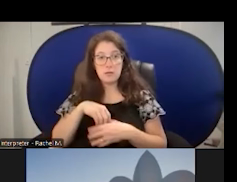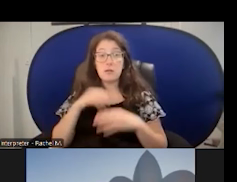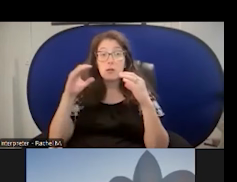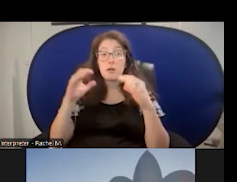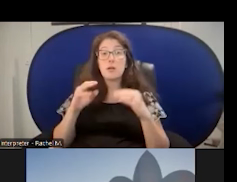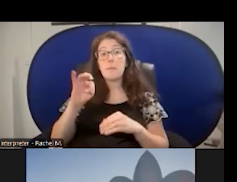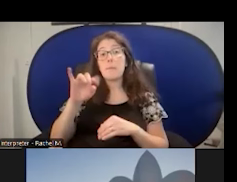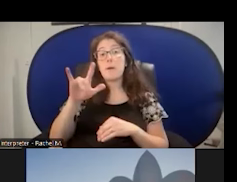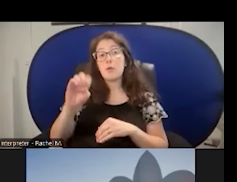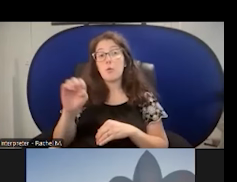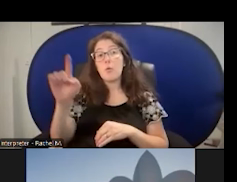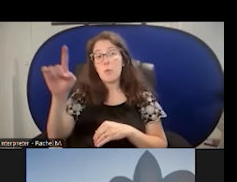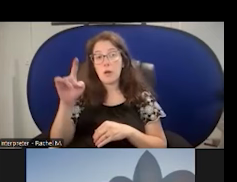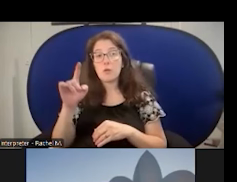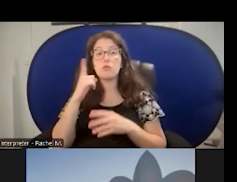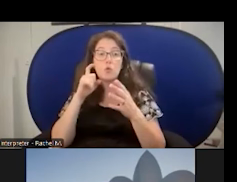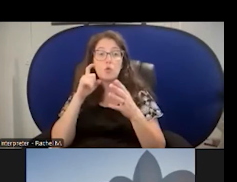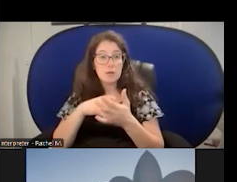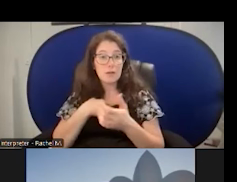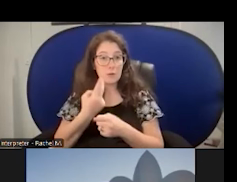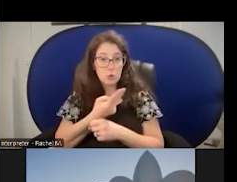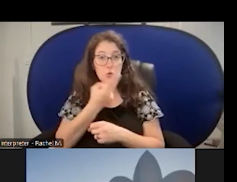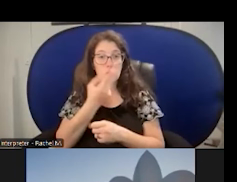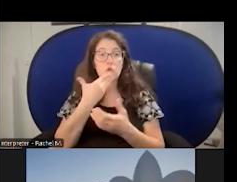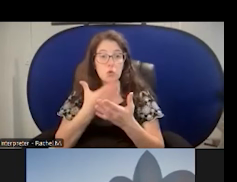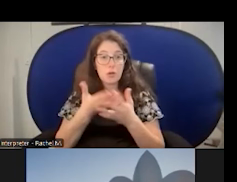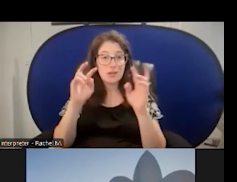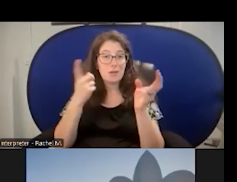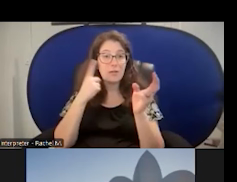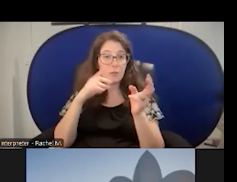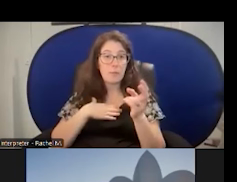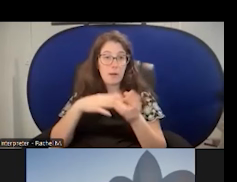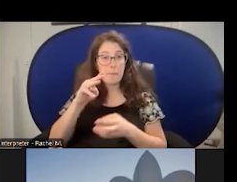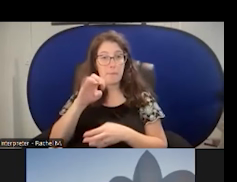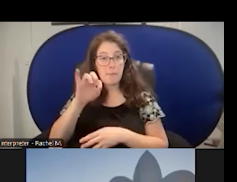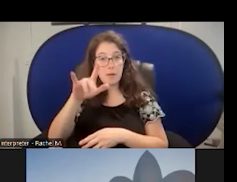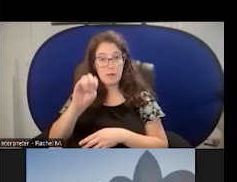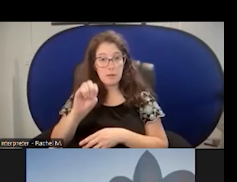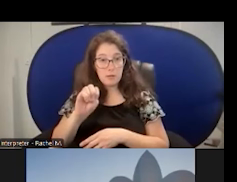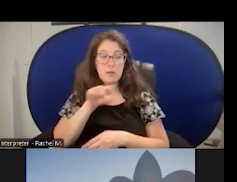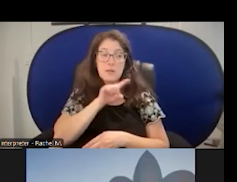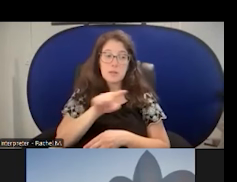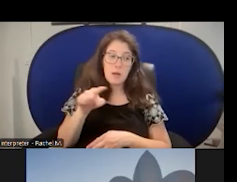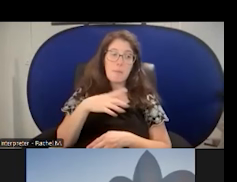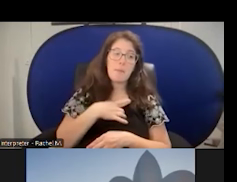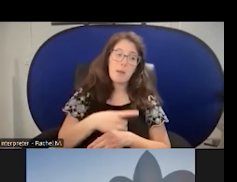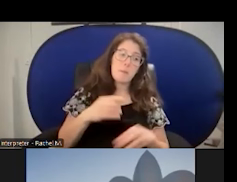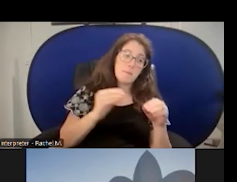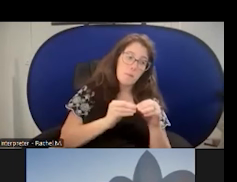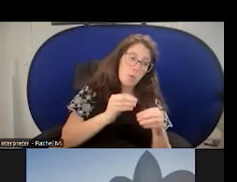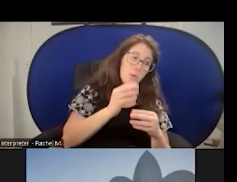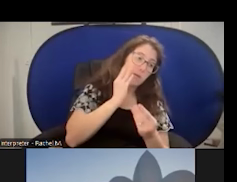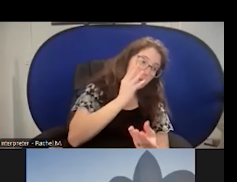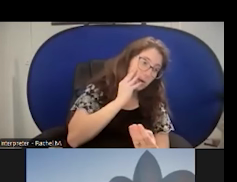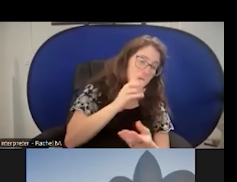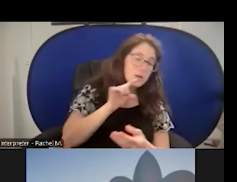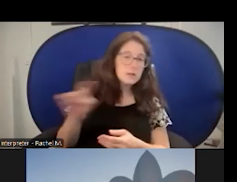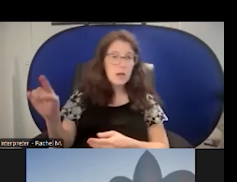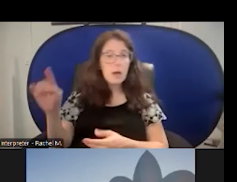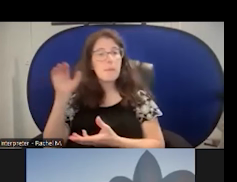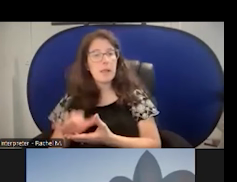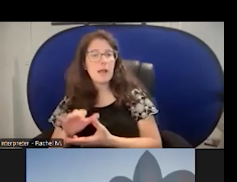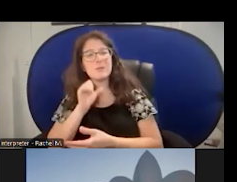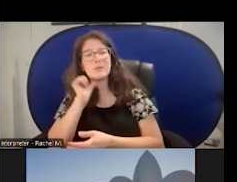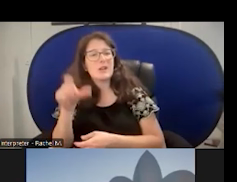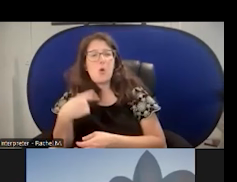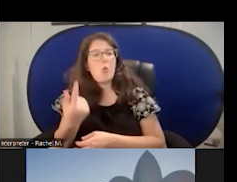good title for my module. Some people like to give more information, some less, but something above and beyond just module one